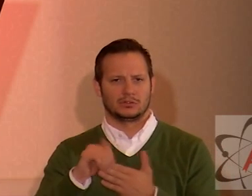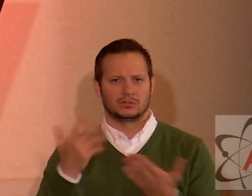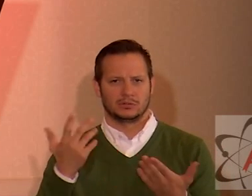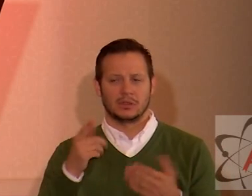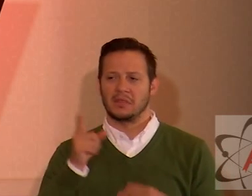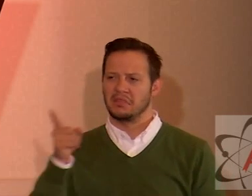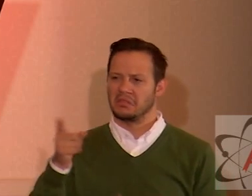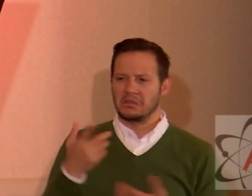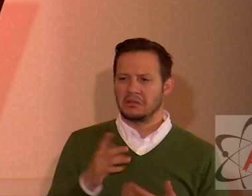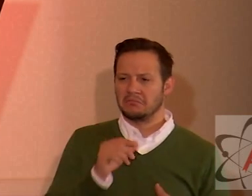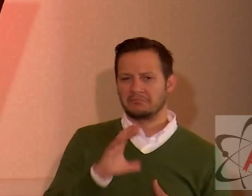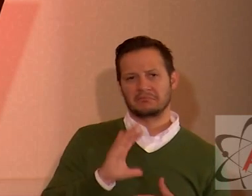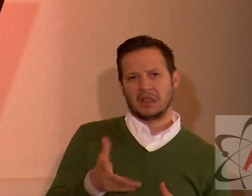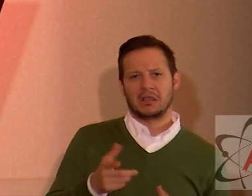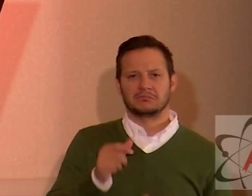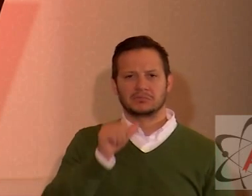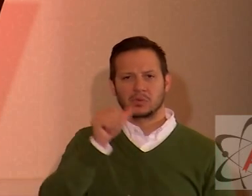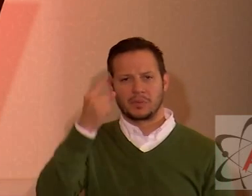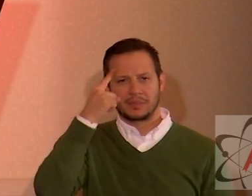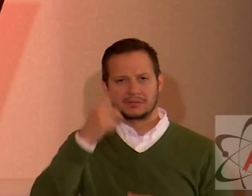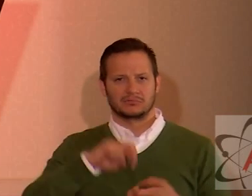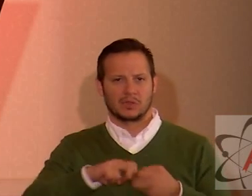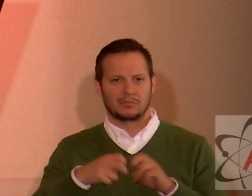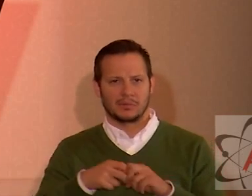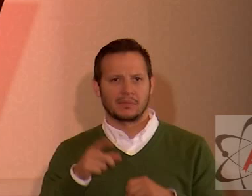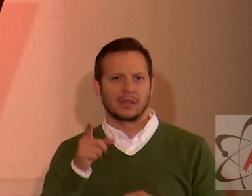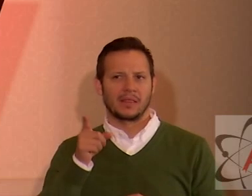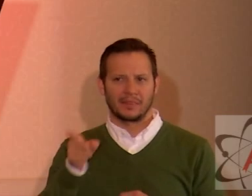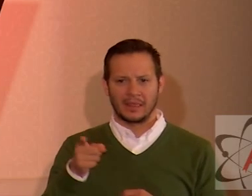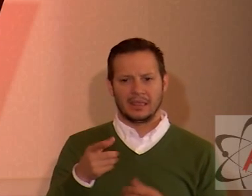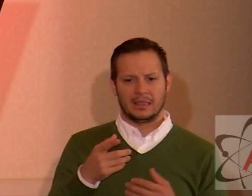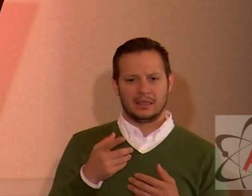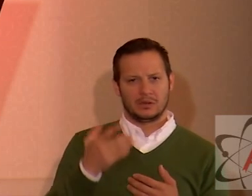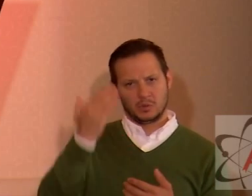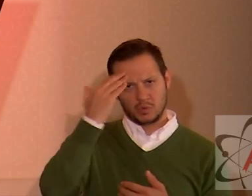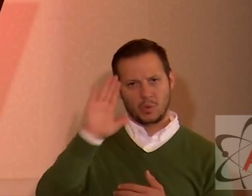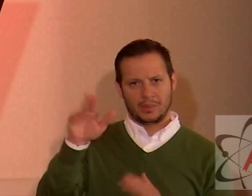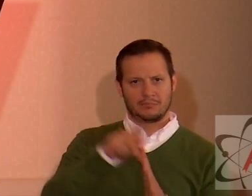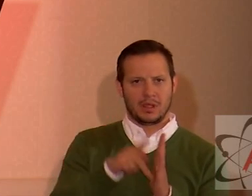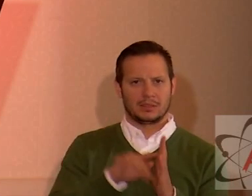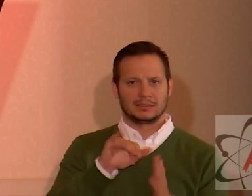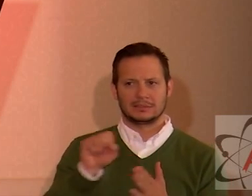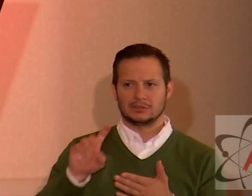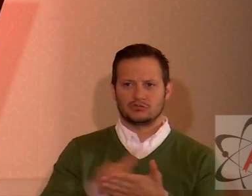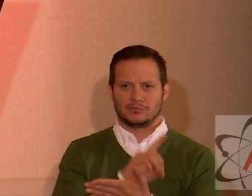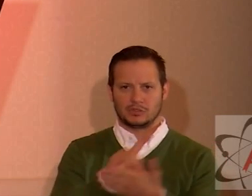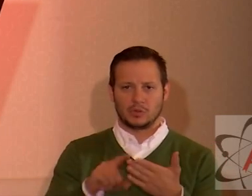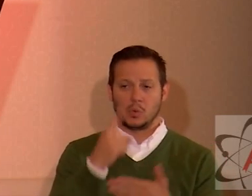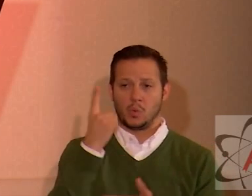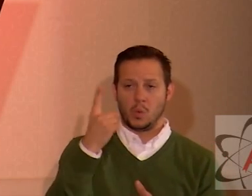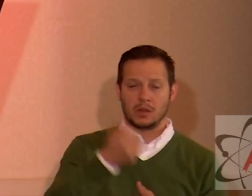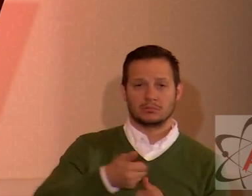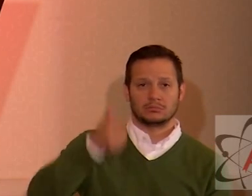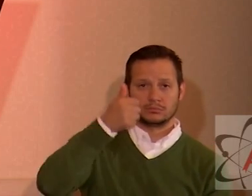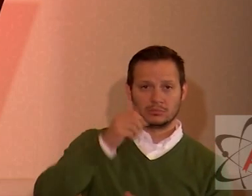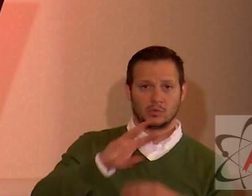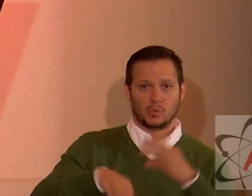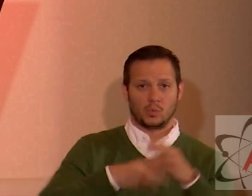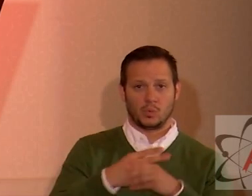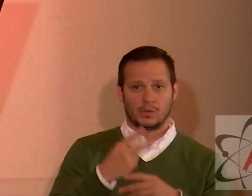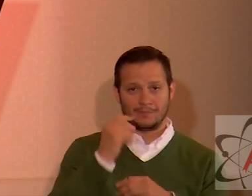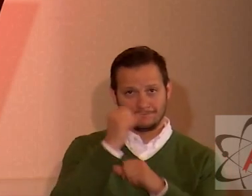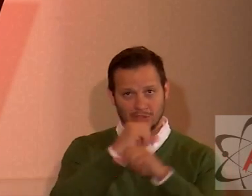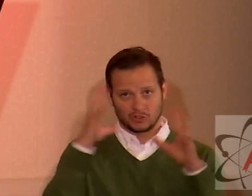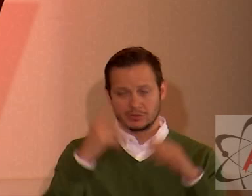this, though. It disclaims that their policy is even discriminatory. Noted one official from World Vision, "We tell them